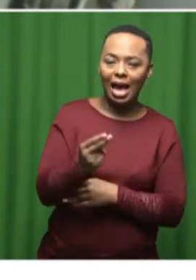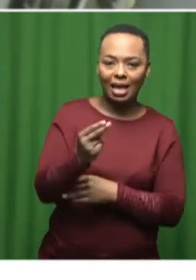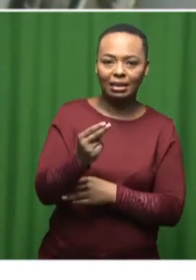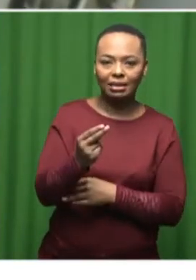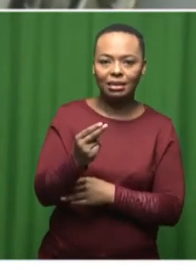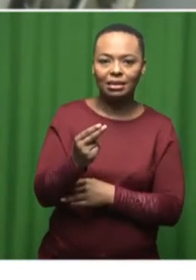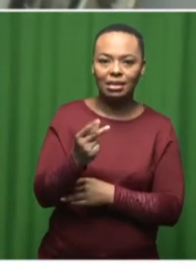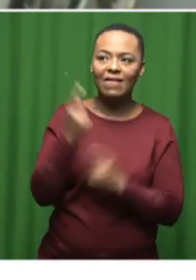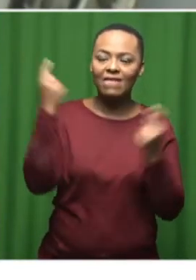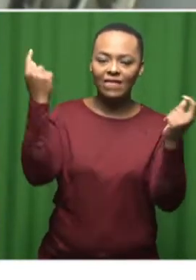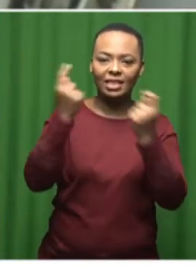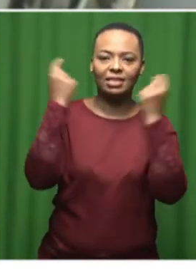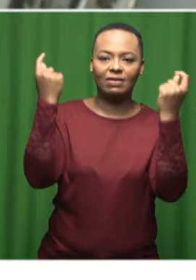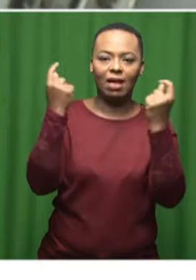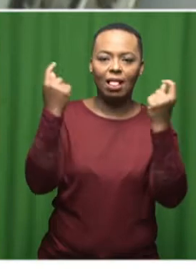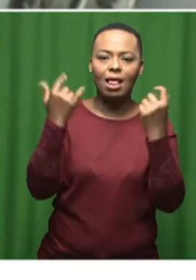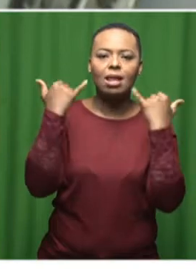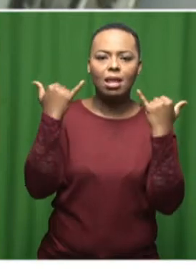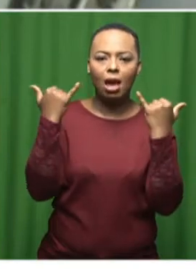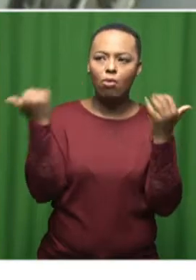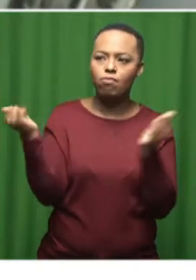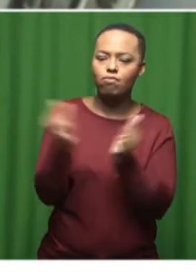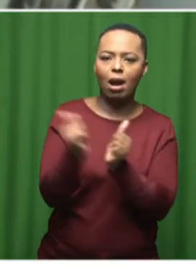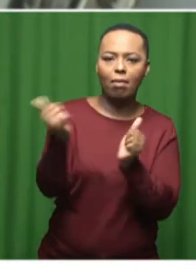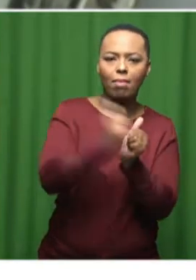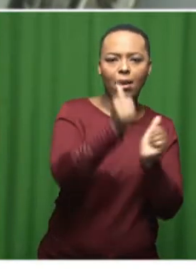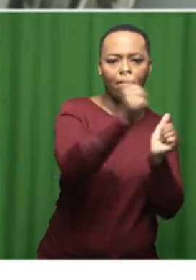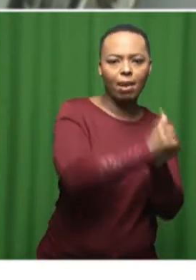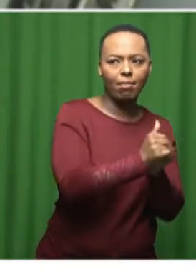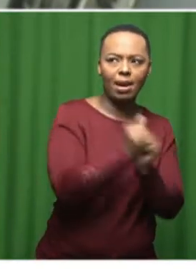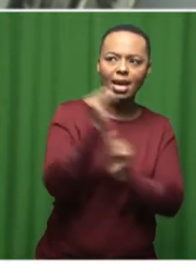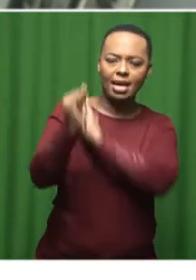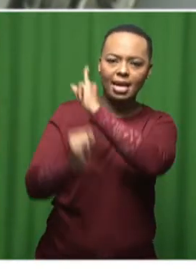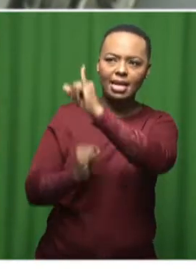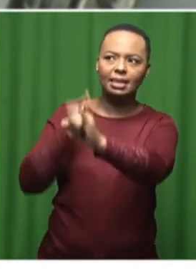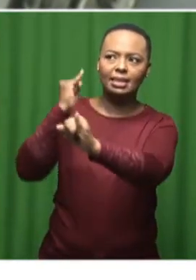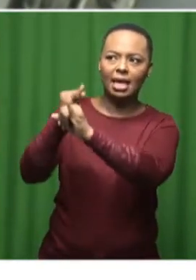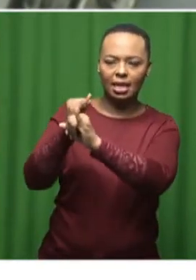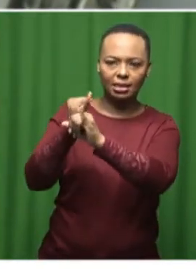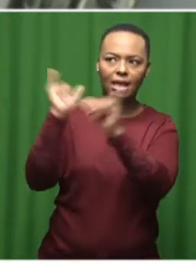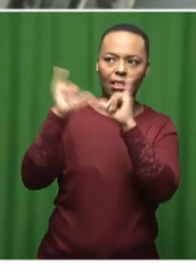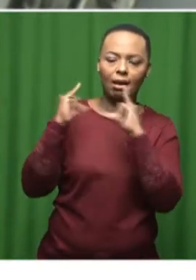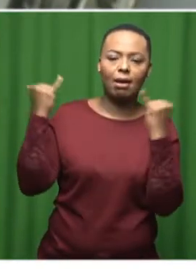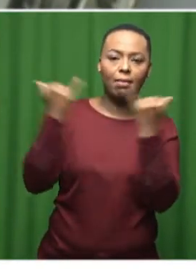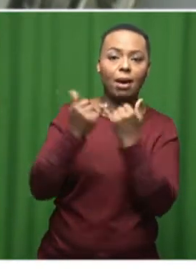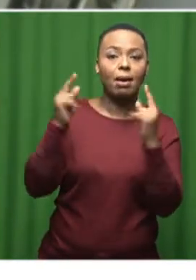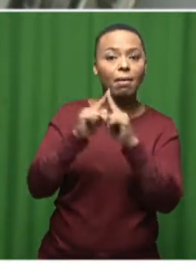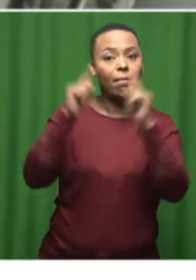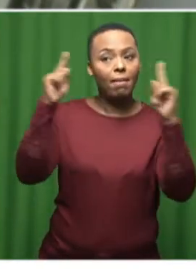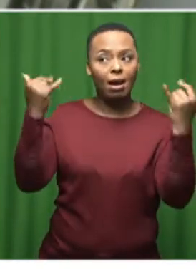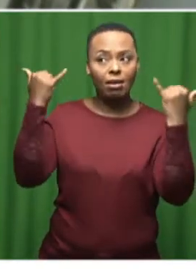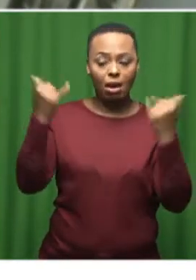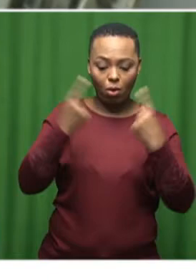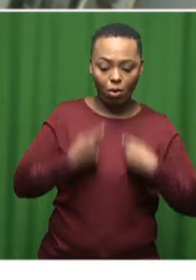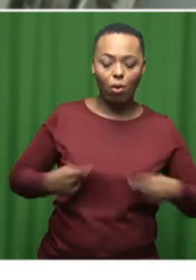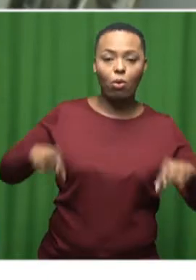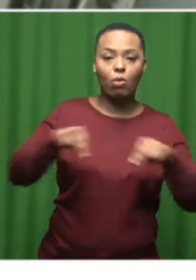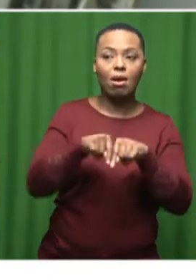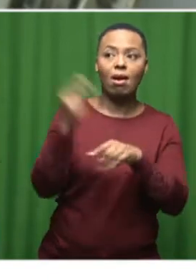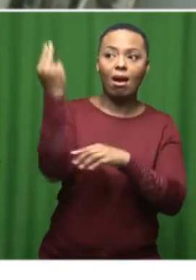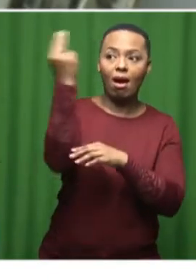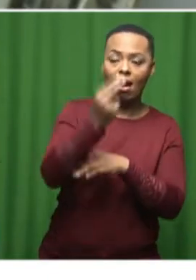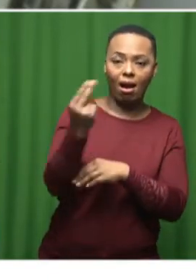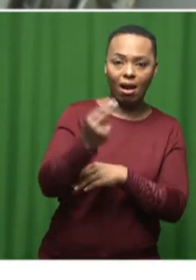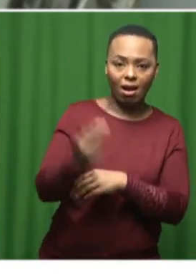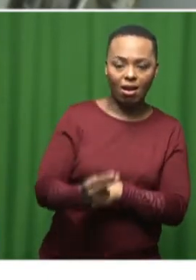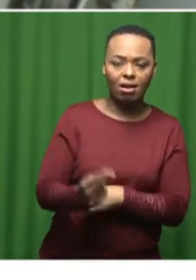have partnered with so many and wide international as well. But as you know, as arts, it's not